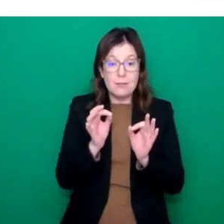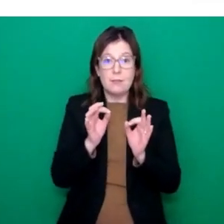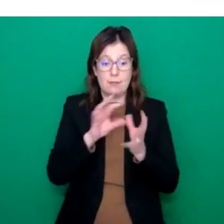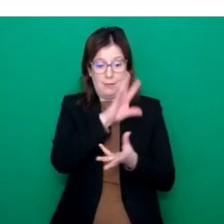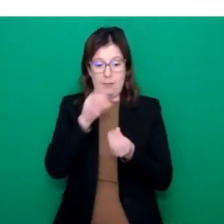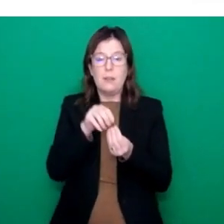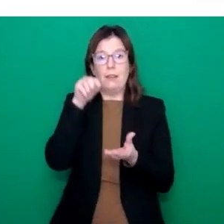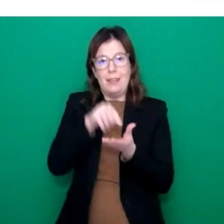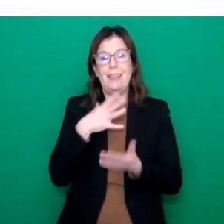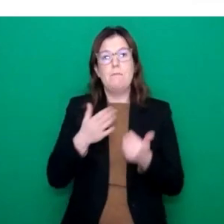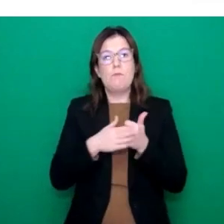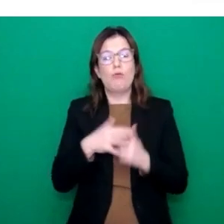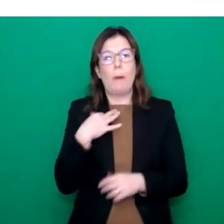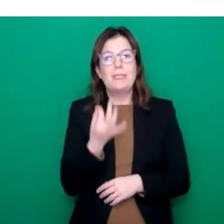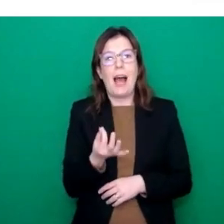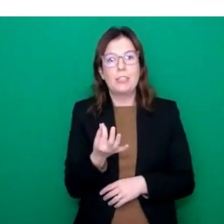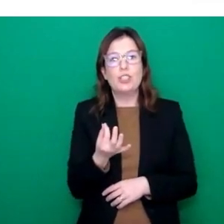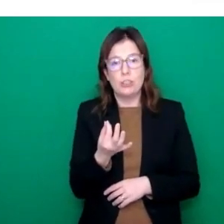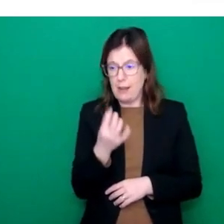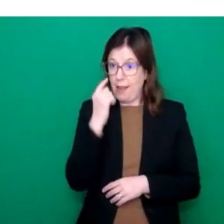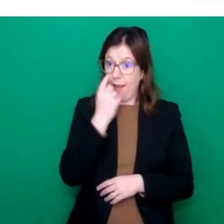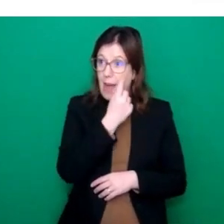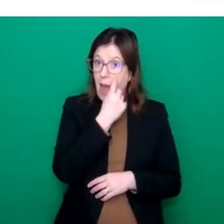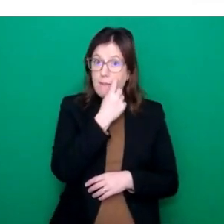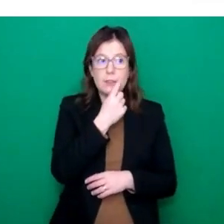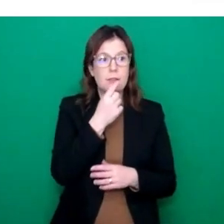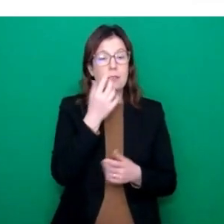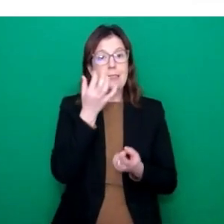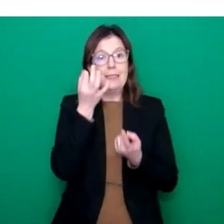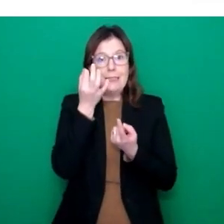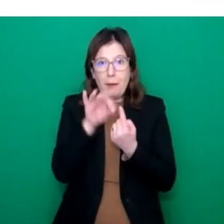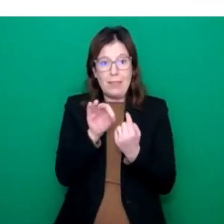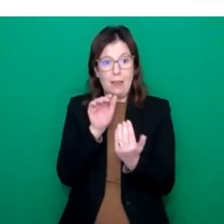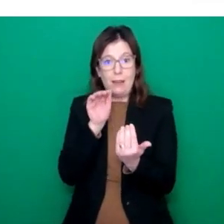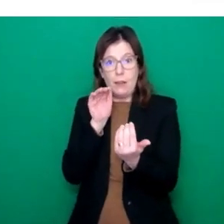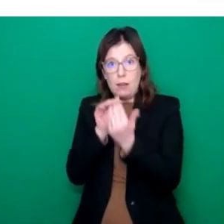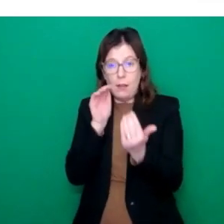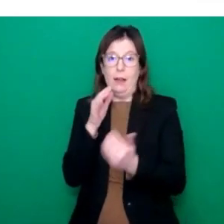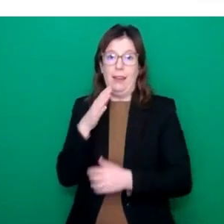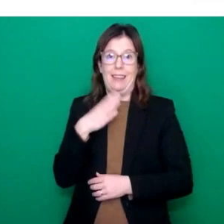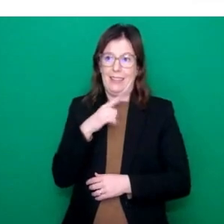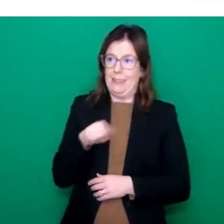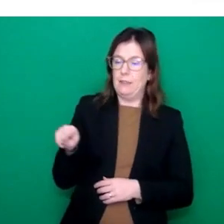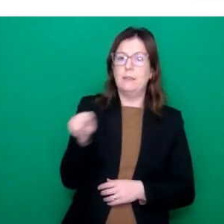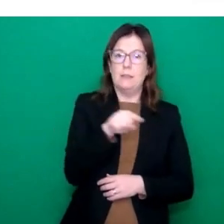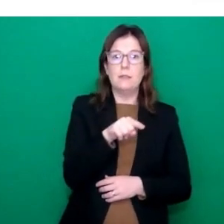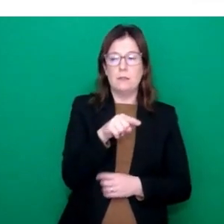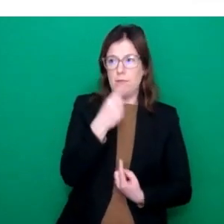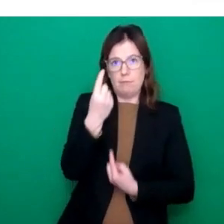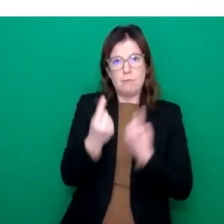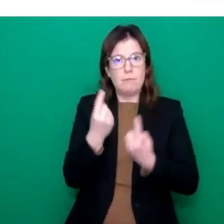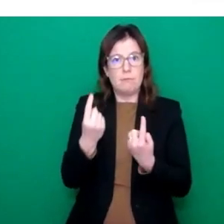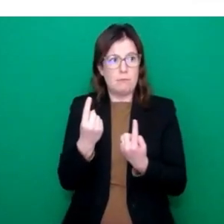representation in the evidence base that's specific to working and meeting the needs of people who aren't